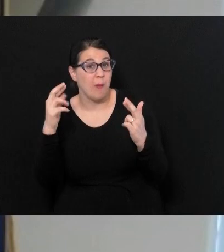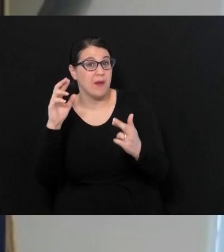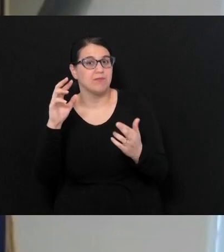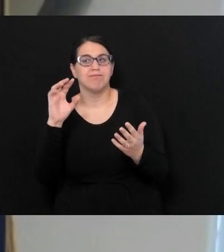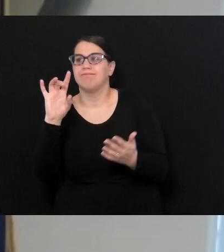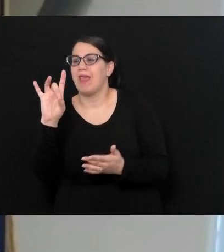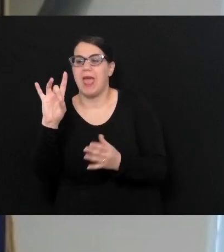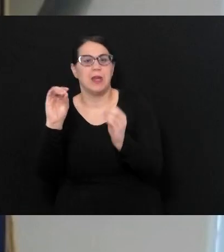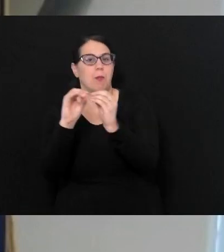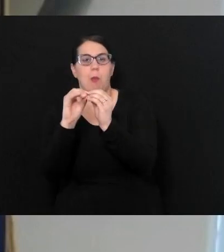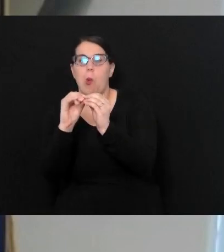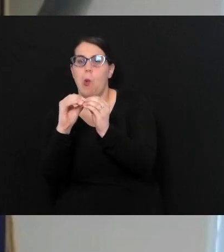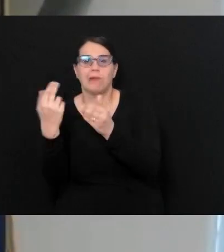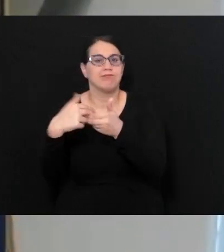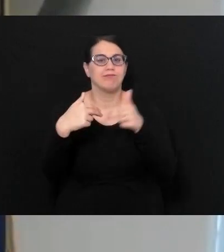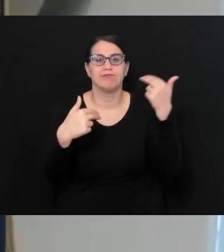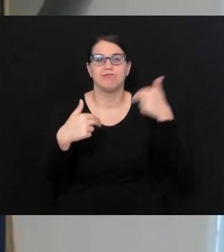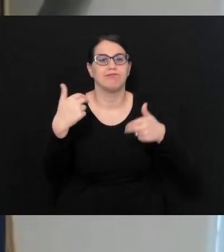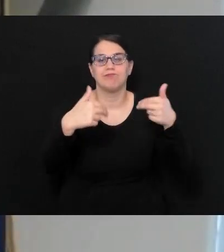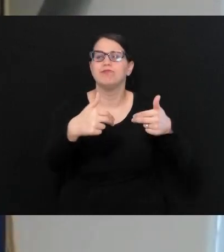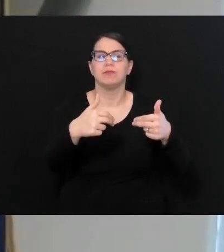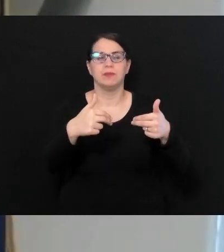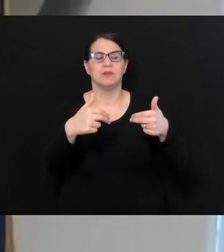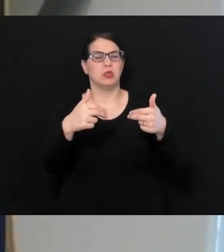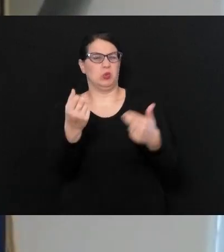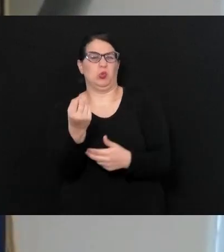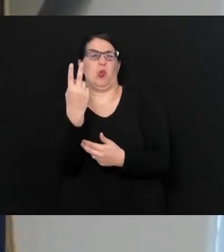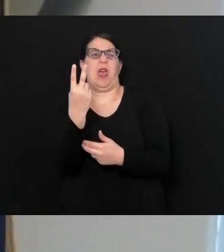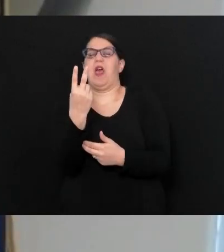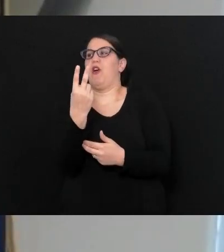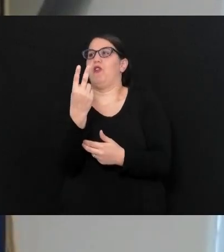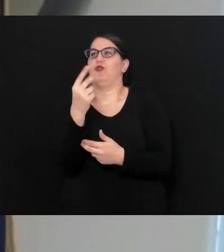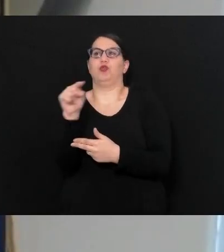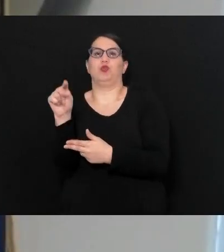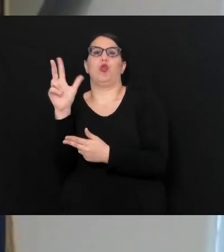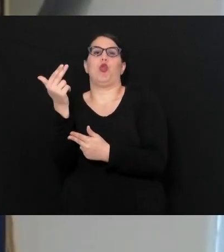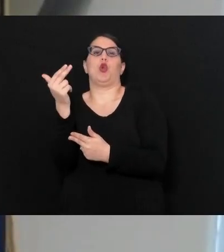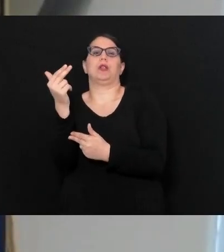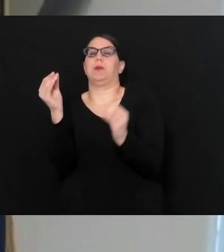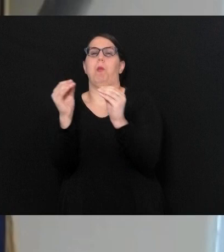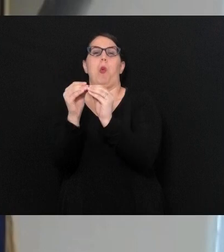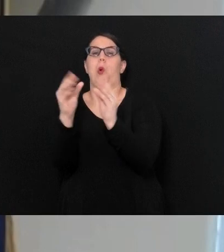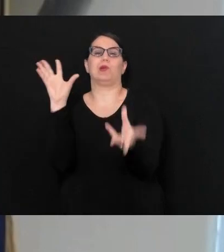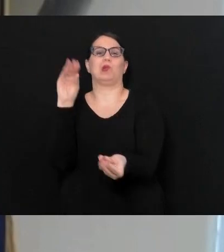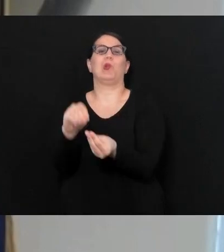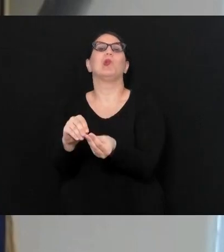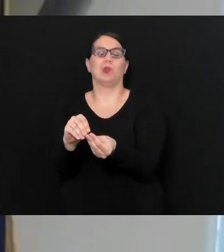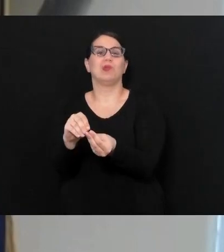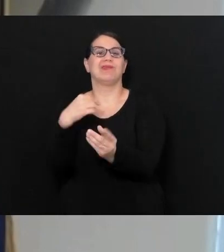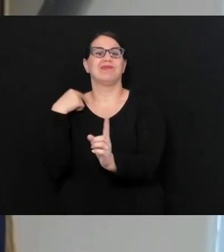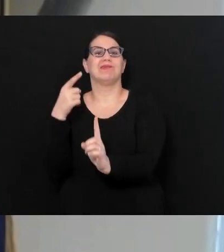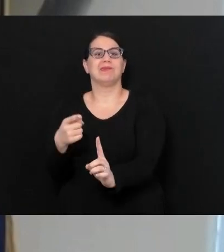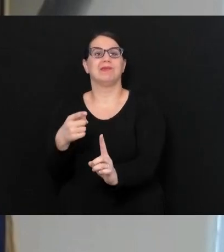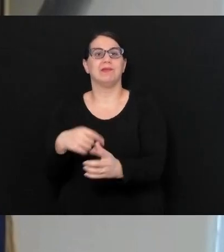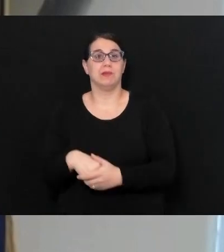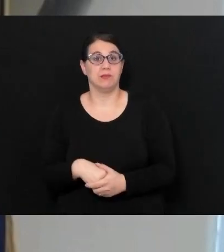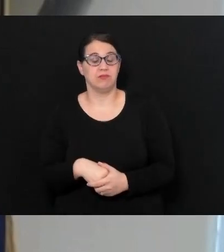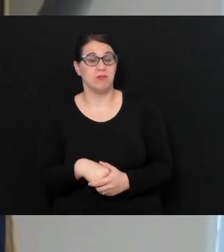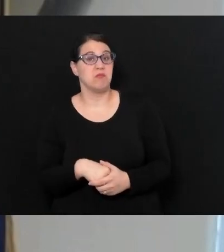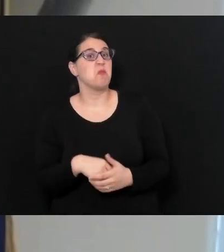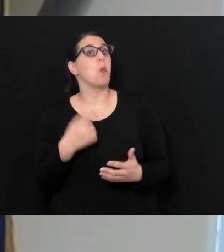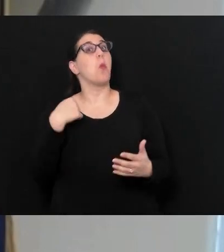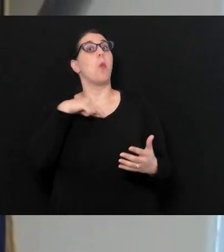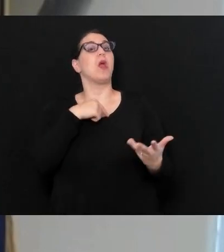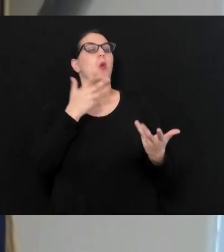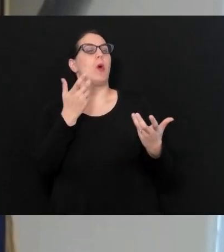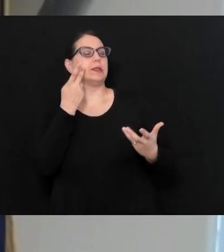to 14 labs, commercial labs. So we're expanding capacity. We're looking at the response time of those labs from the time they get